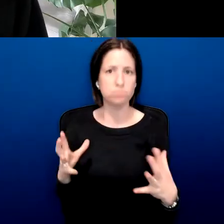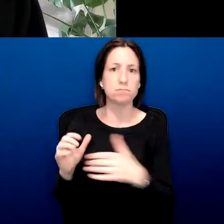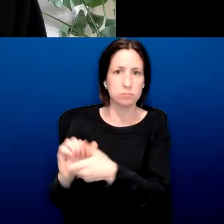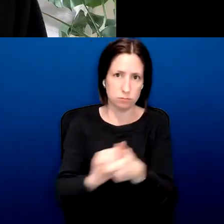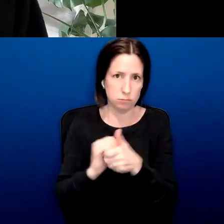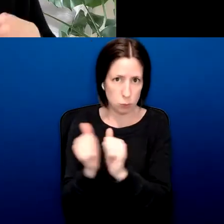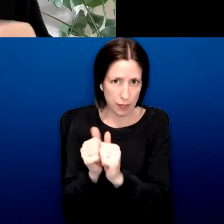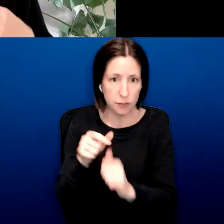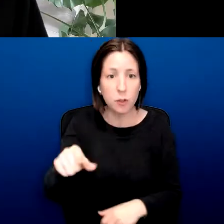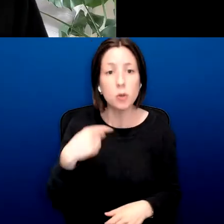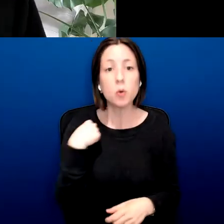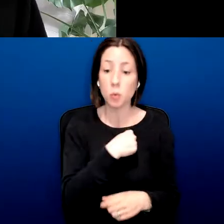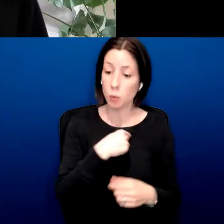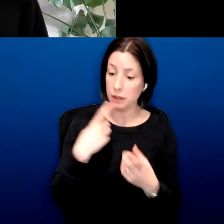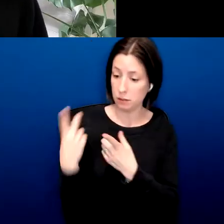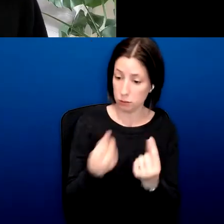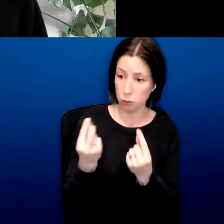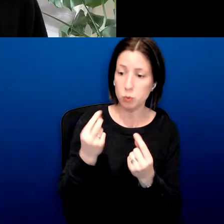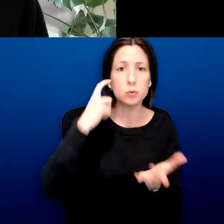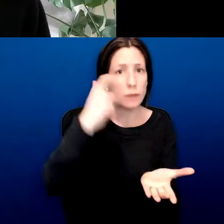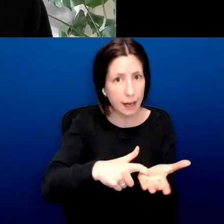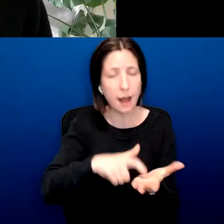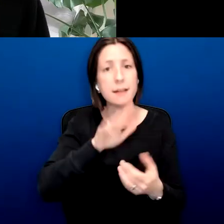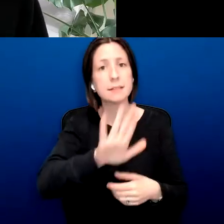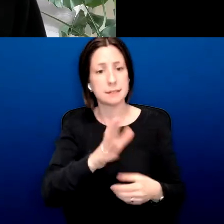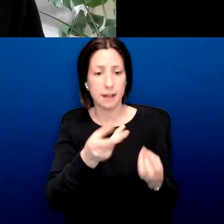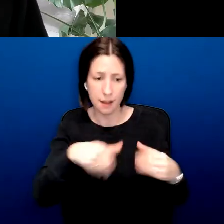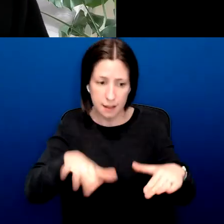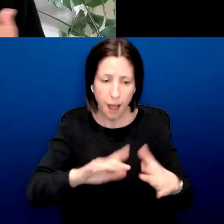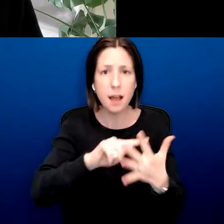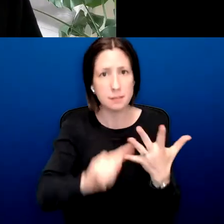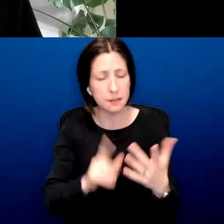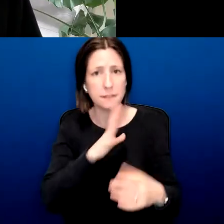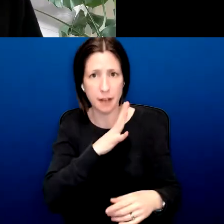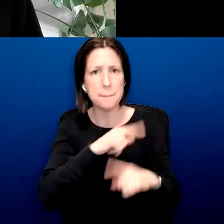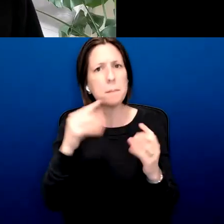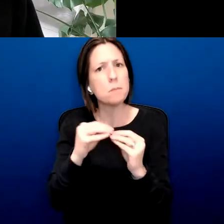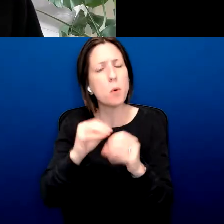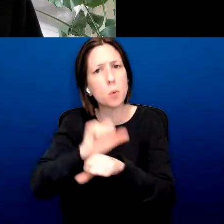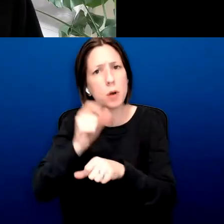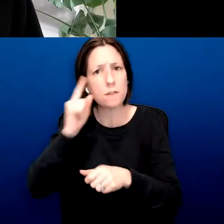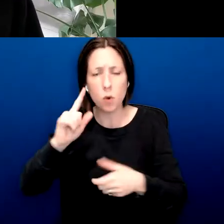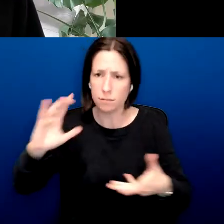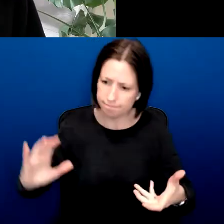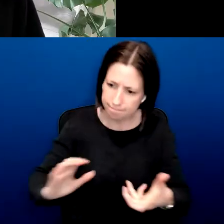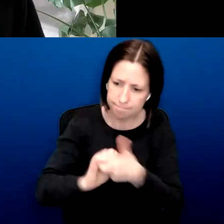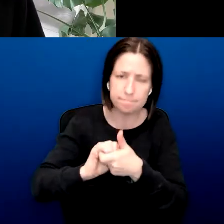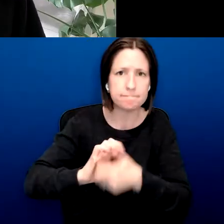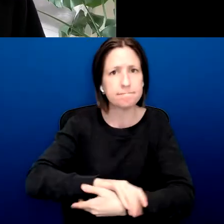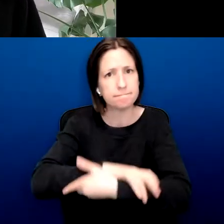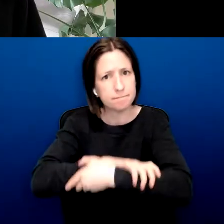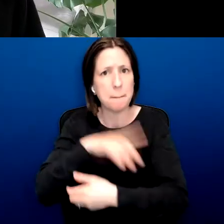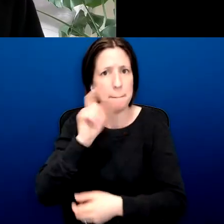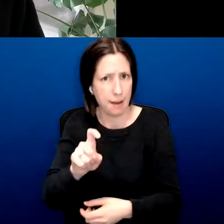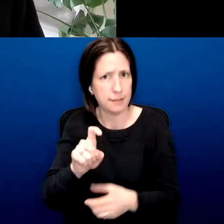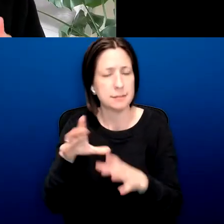lands, but more work towards reconciliation does have to follow. Right before our first speaker series in January, Cherokee